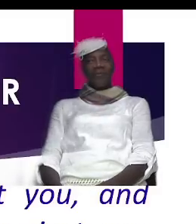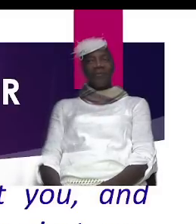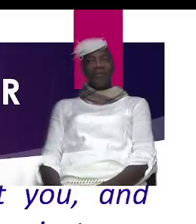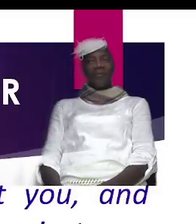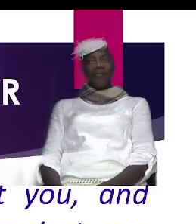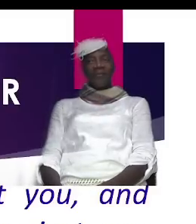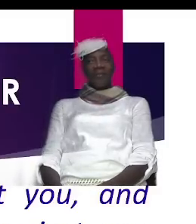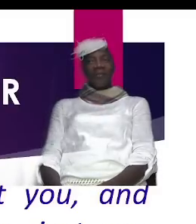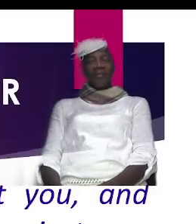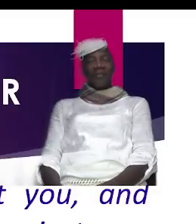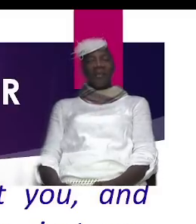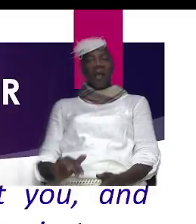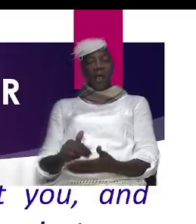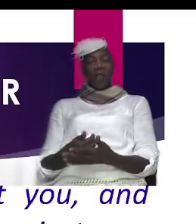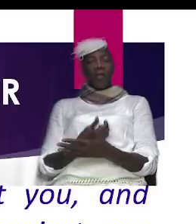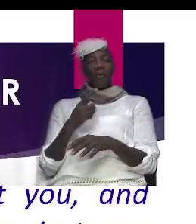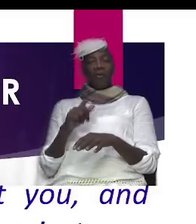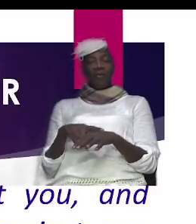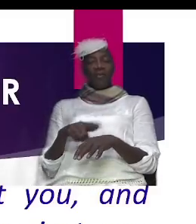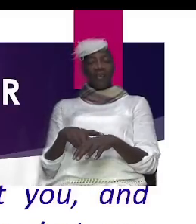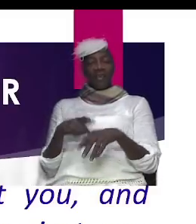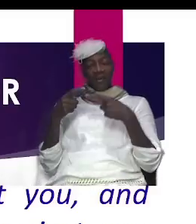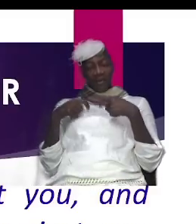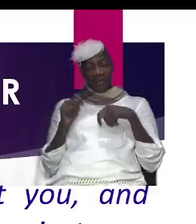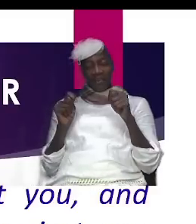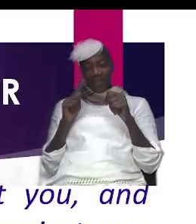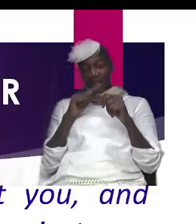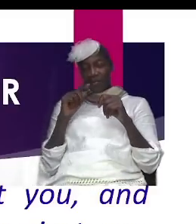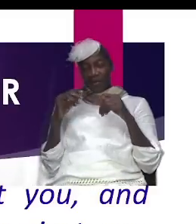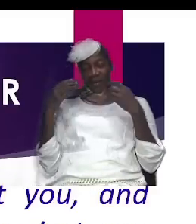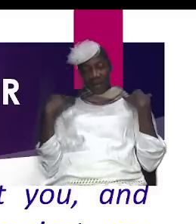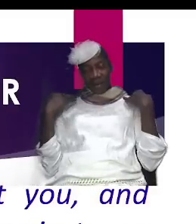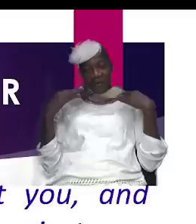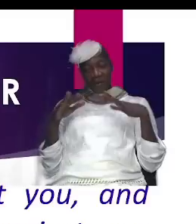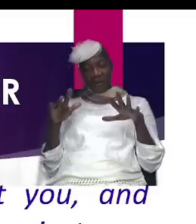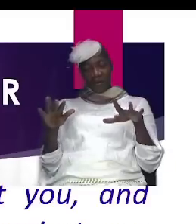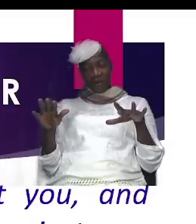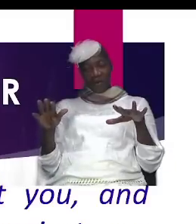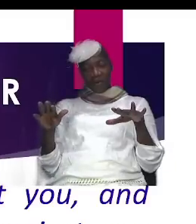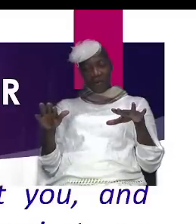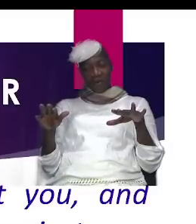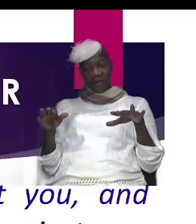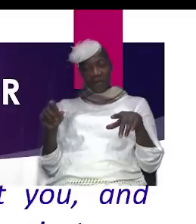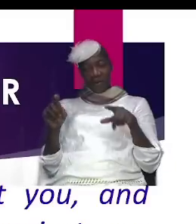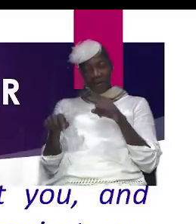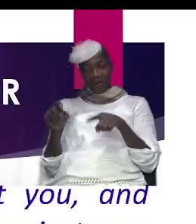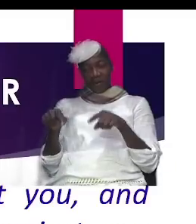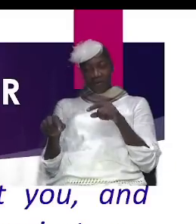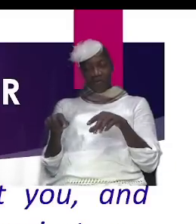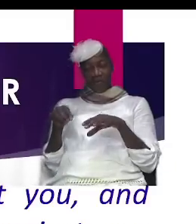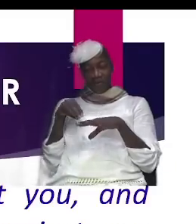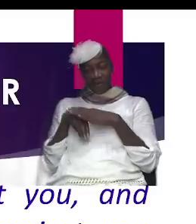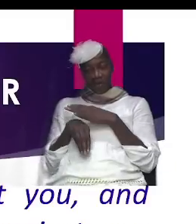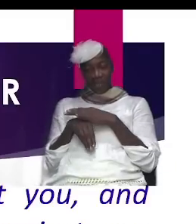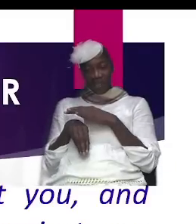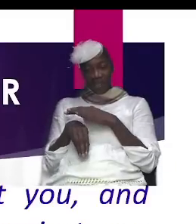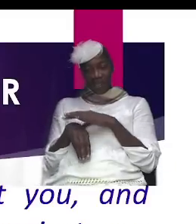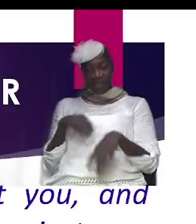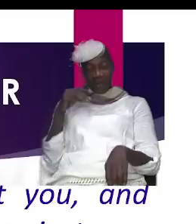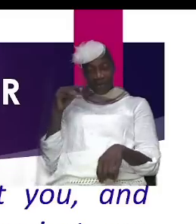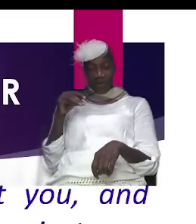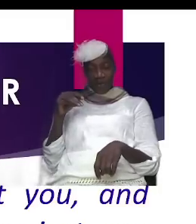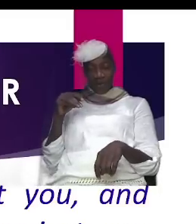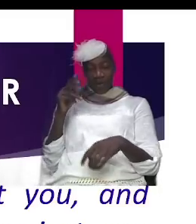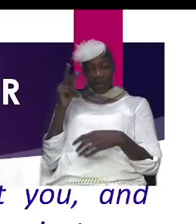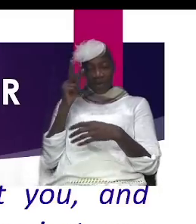in those days. Of course, trying to be with the crowd, so a foot in and a foot out. And that little foot that I had out, just to be a part of